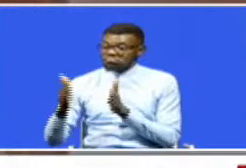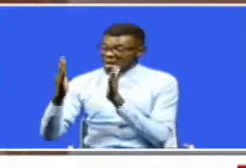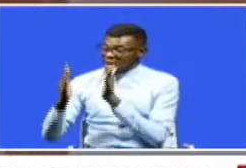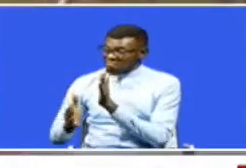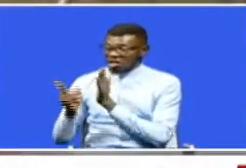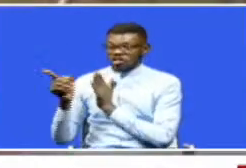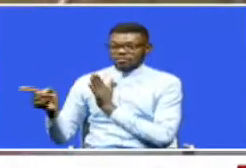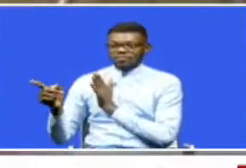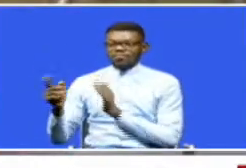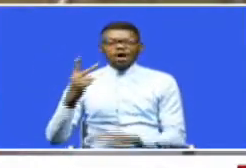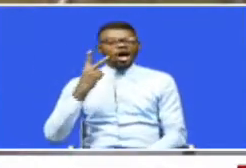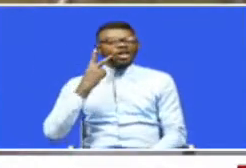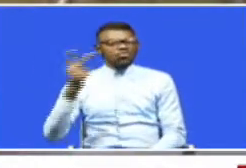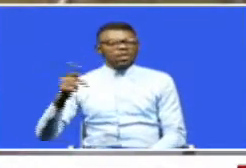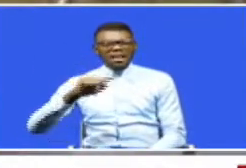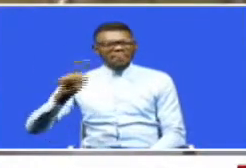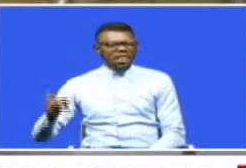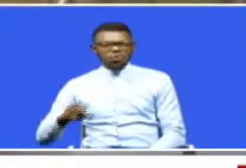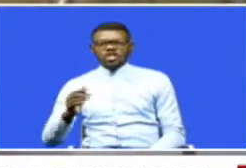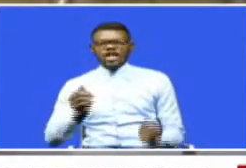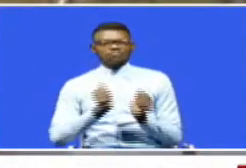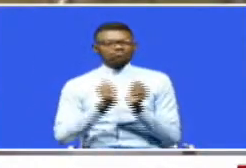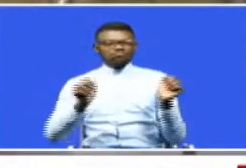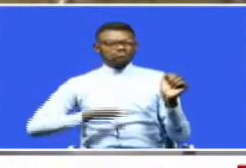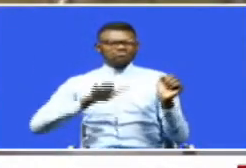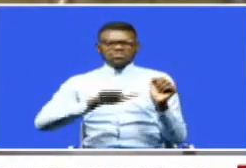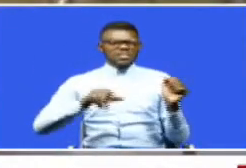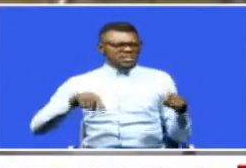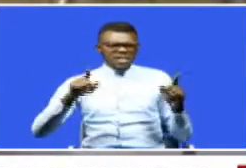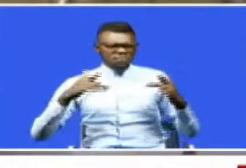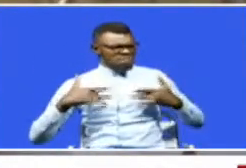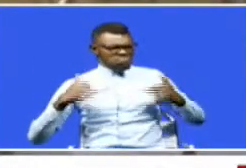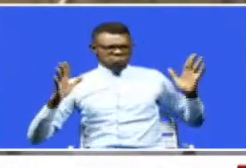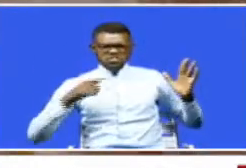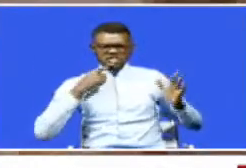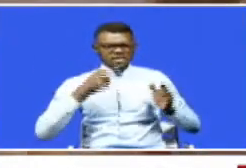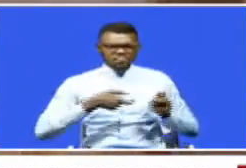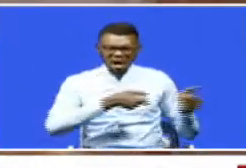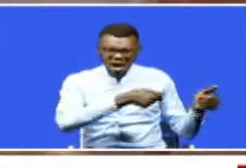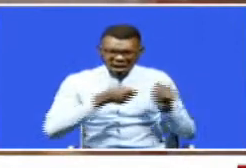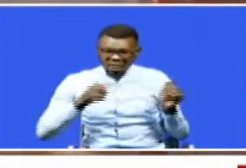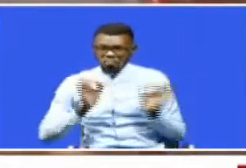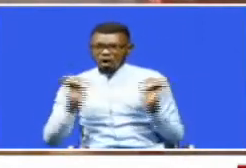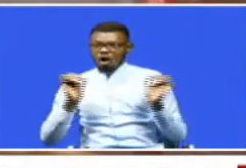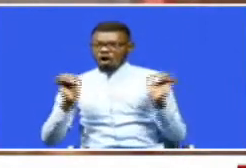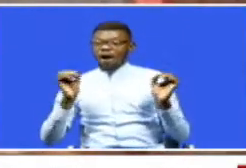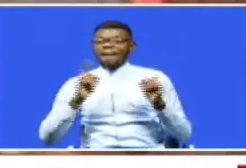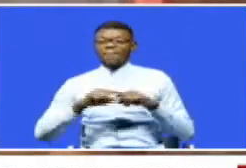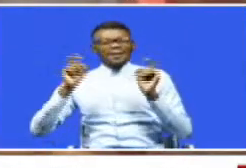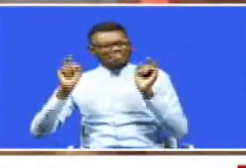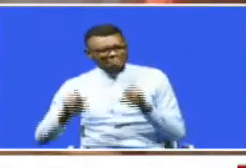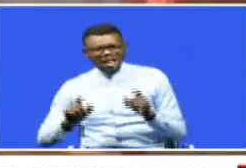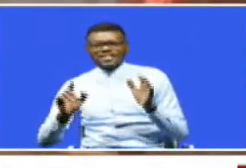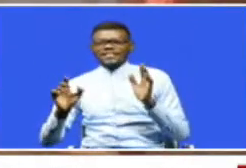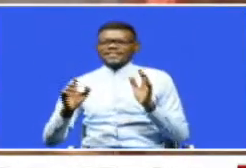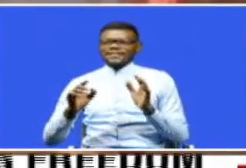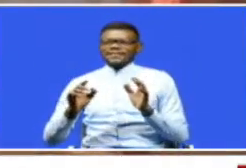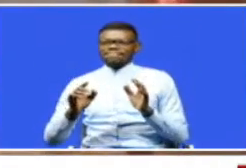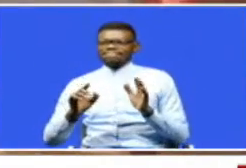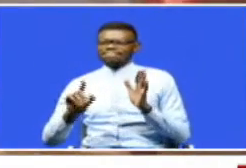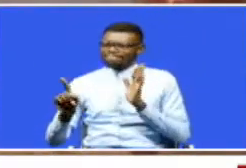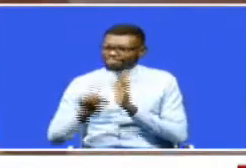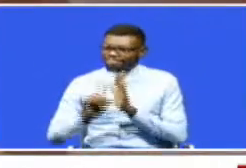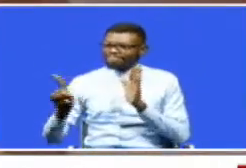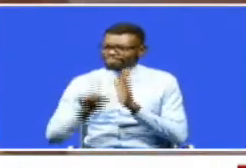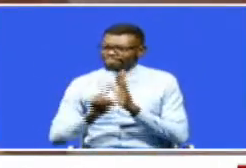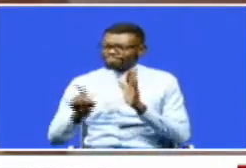out on 200,000 cash bail after denying rape charges and was obliged to report at Kiamumbi police station once every